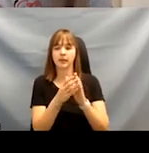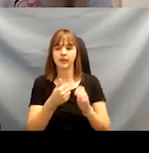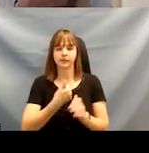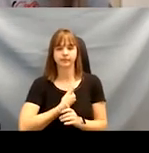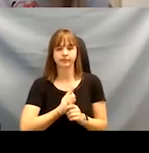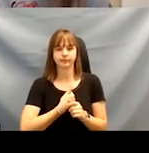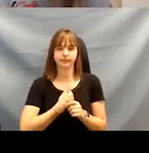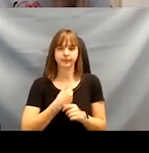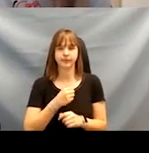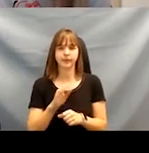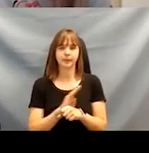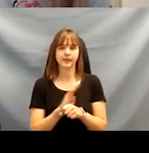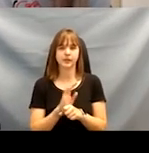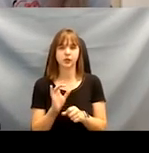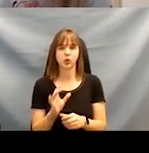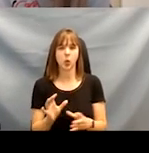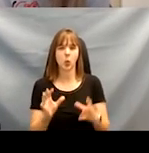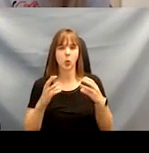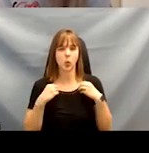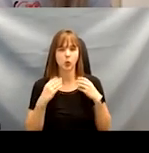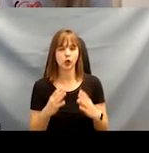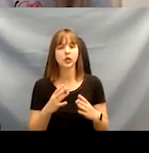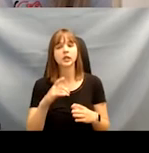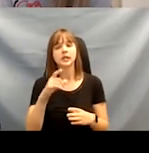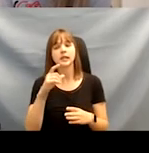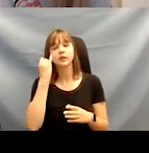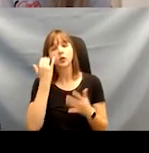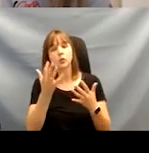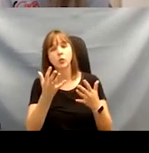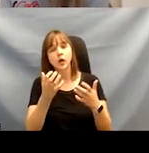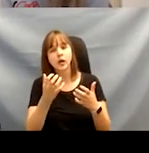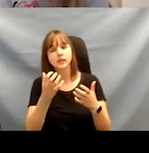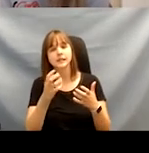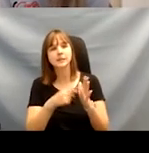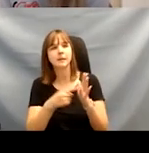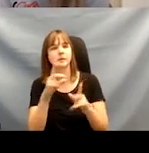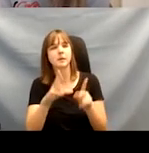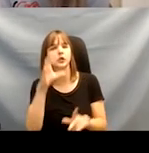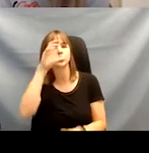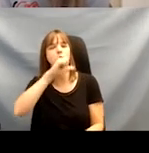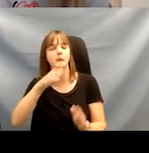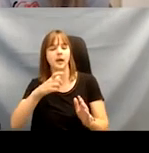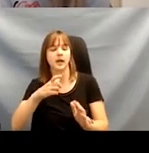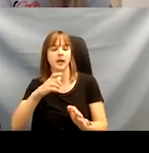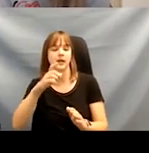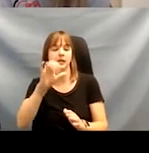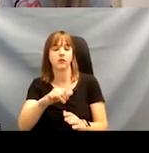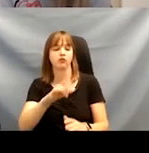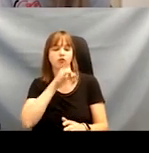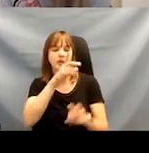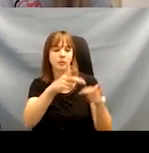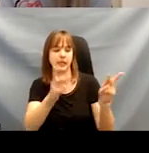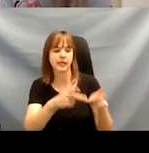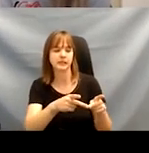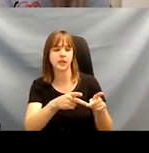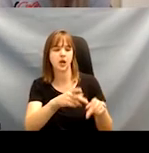I think a lot of the mainstream thought of, oh, having a macaron business is having a brick and mortar store. But during the pandemic, who's going to stores?